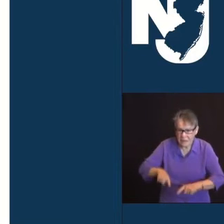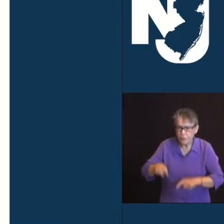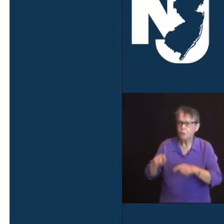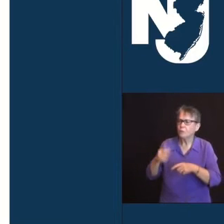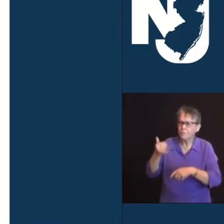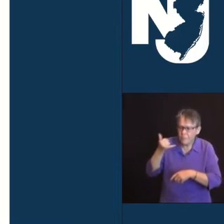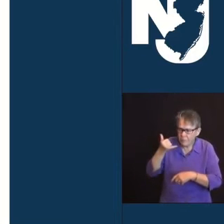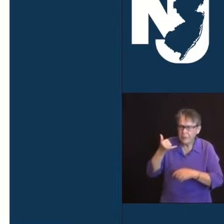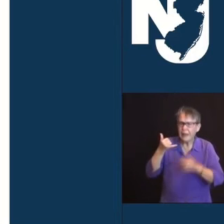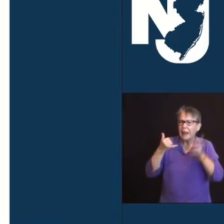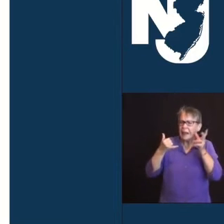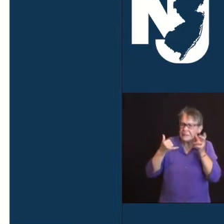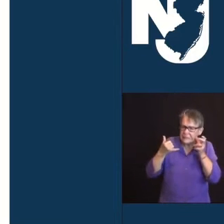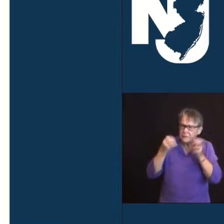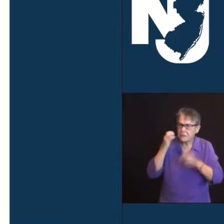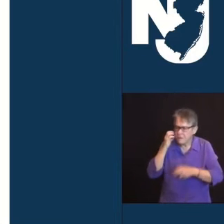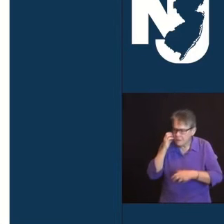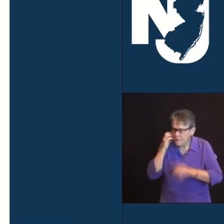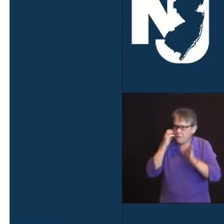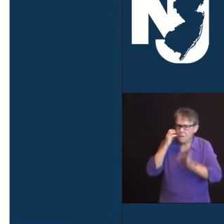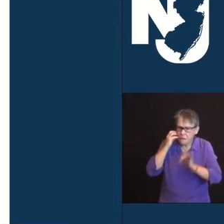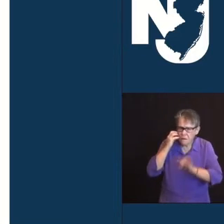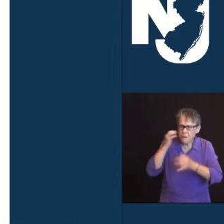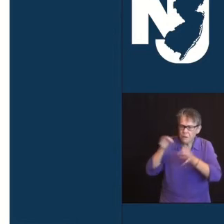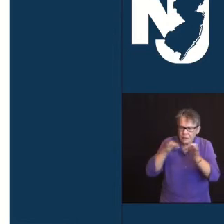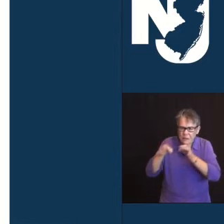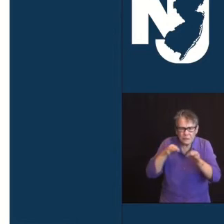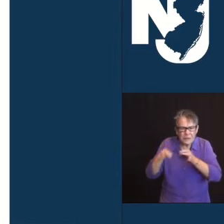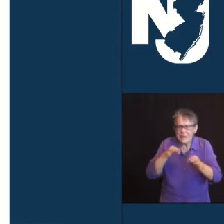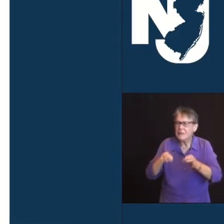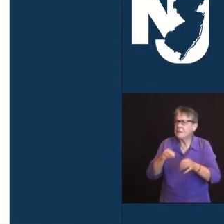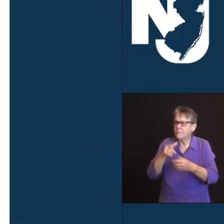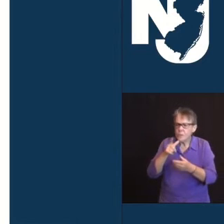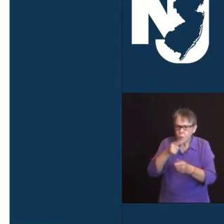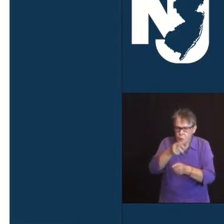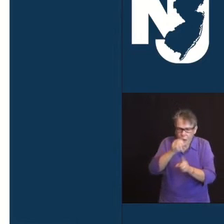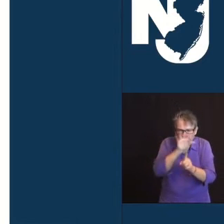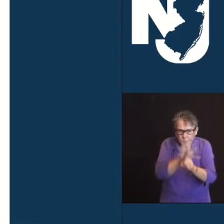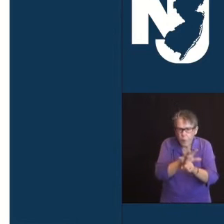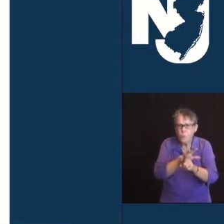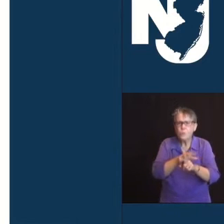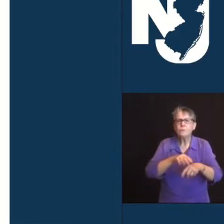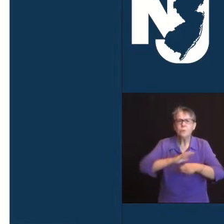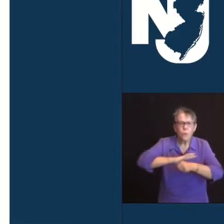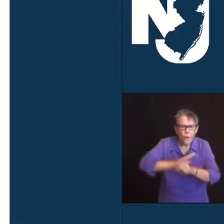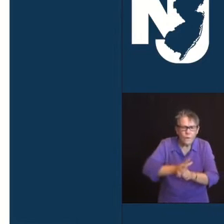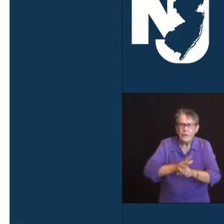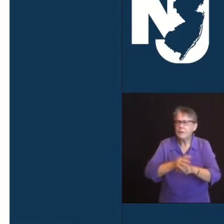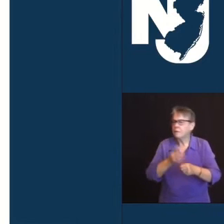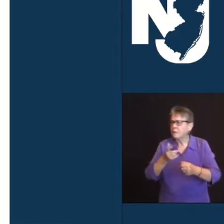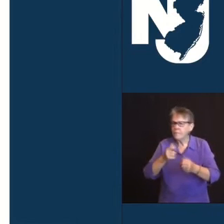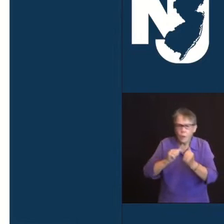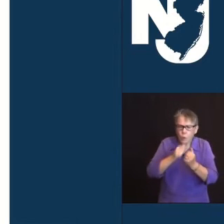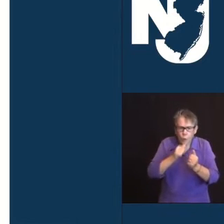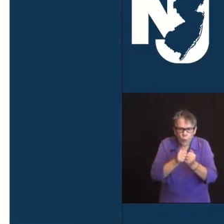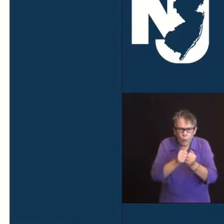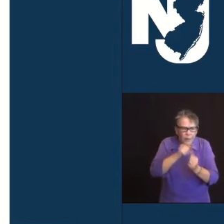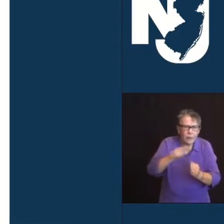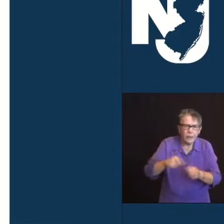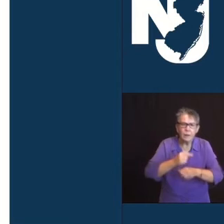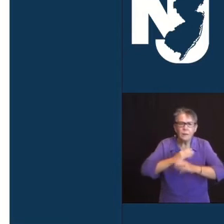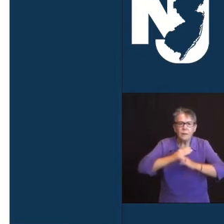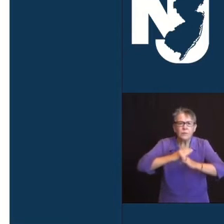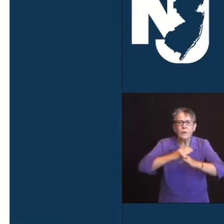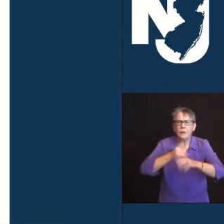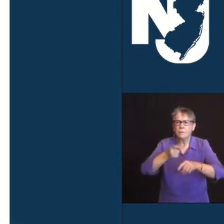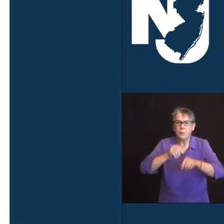of those who test positive to help us stop the spread of this virus. You may think you'll just call your contacts yourself,